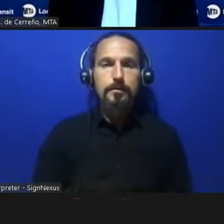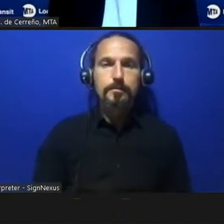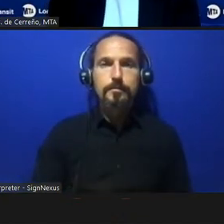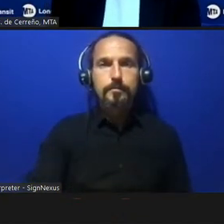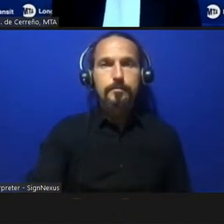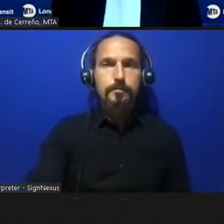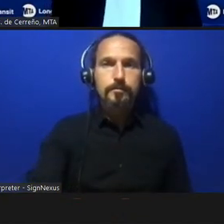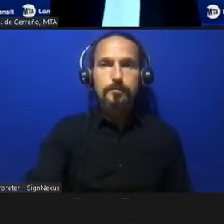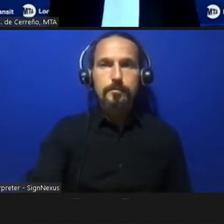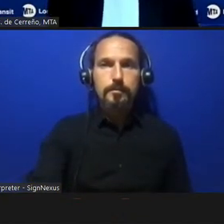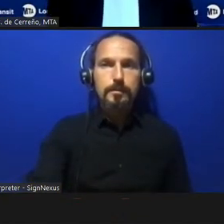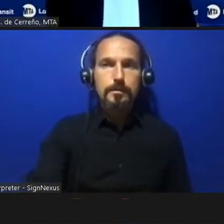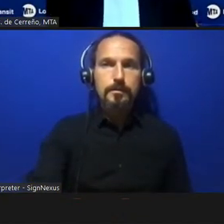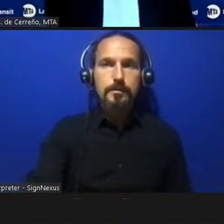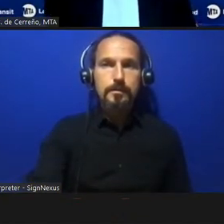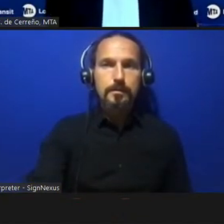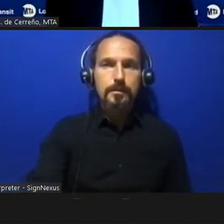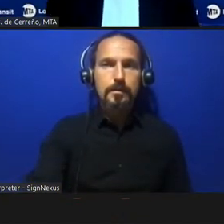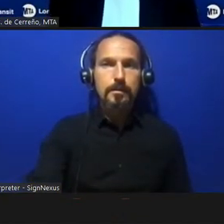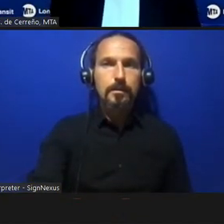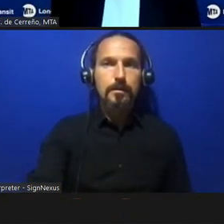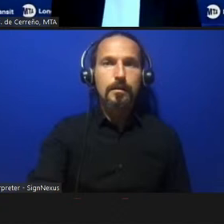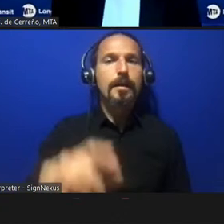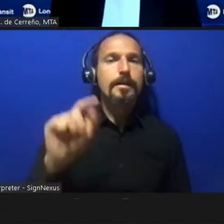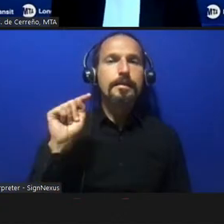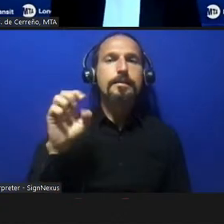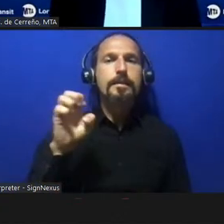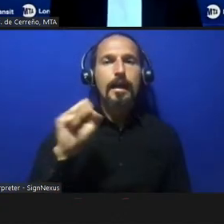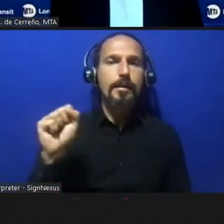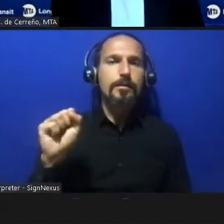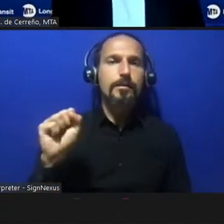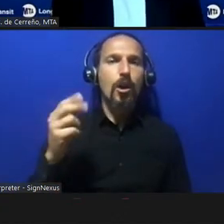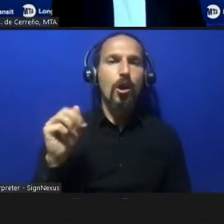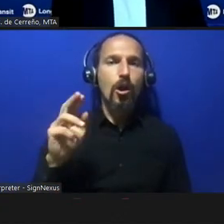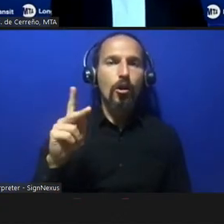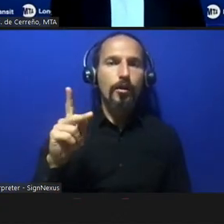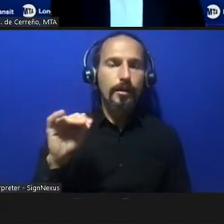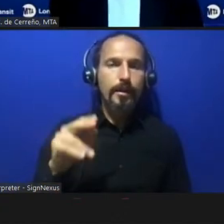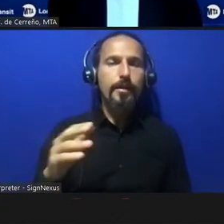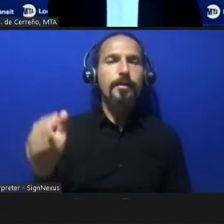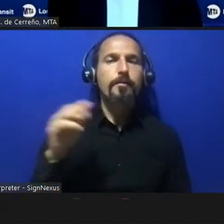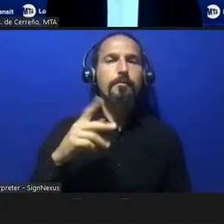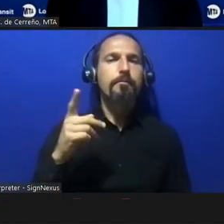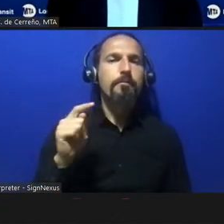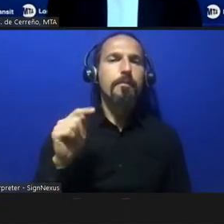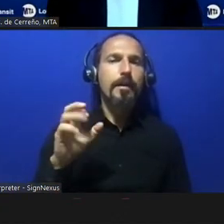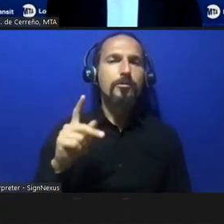our next speaker is tess harkin followed by patrick johnson